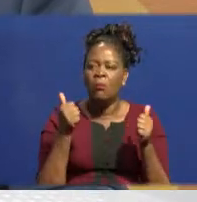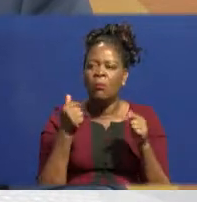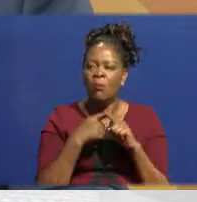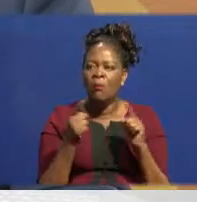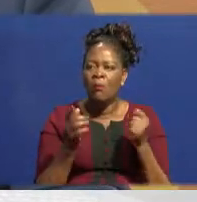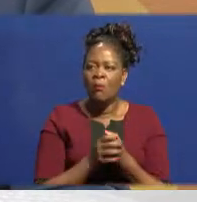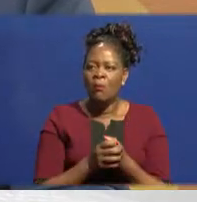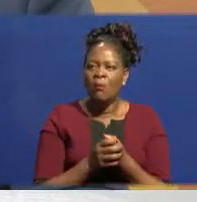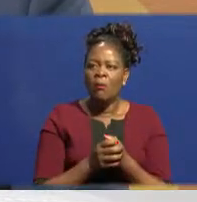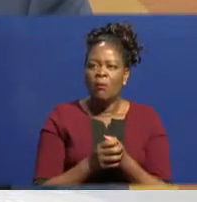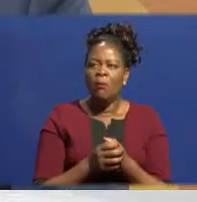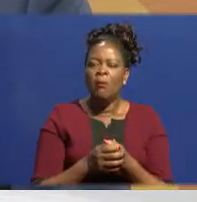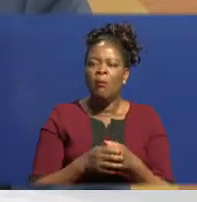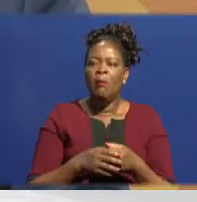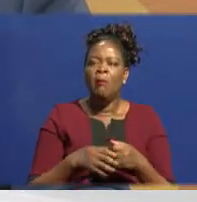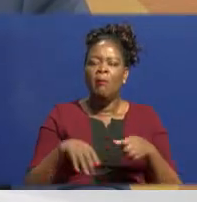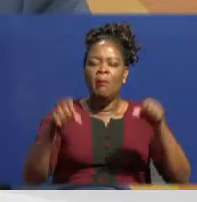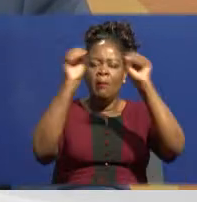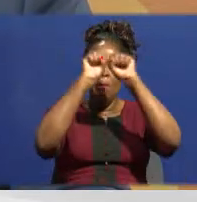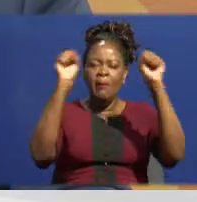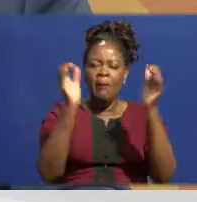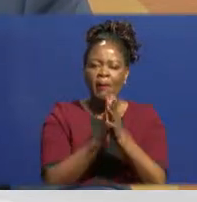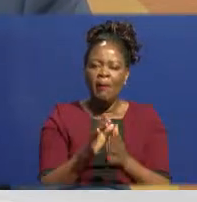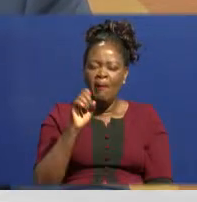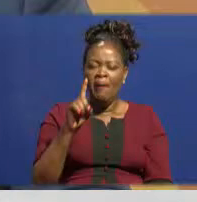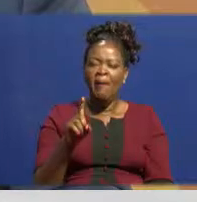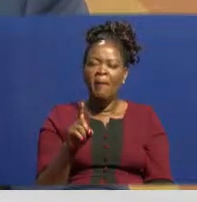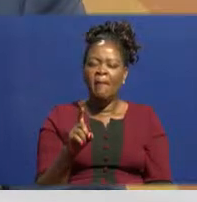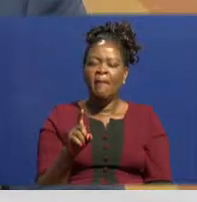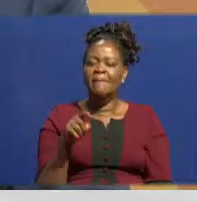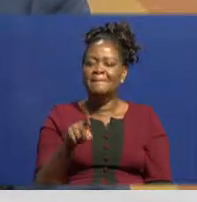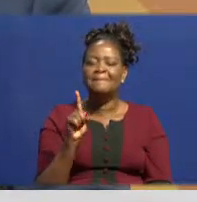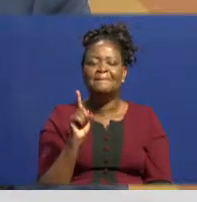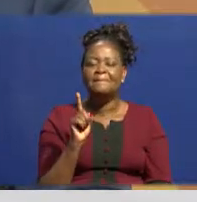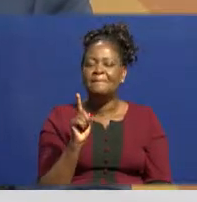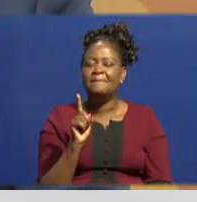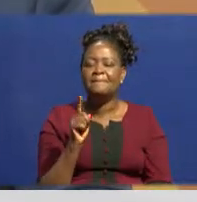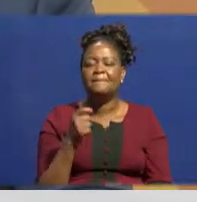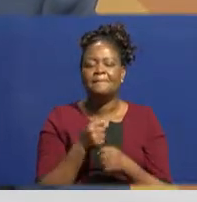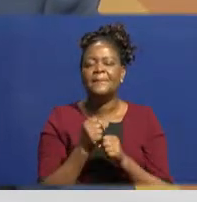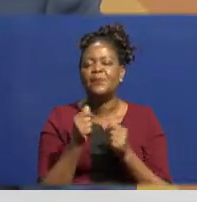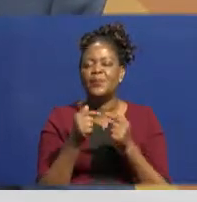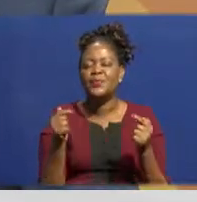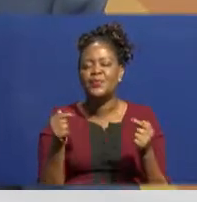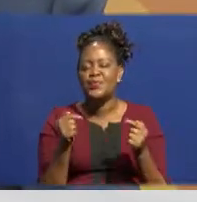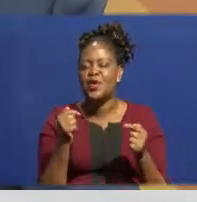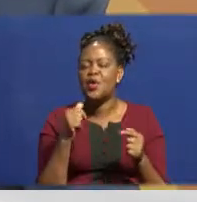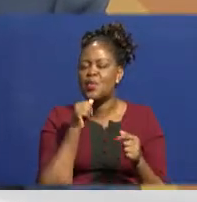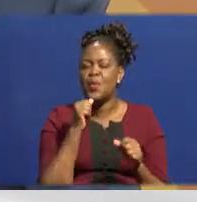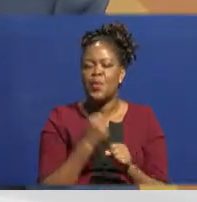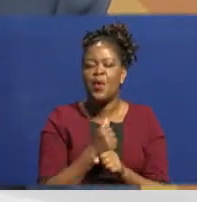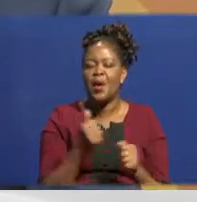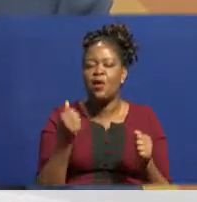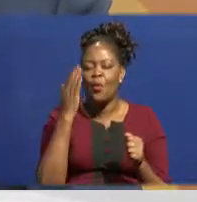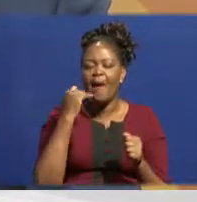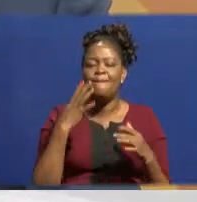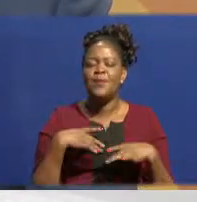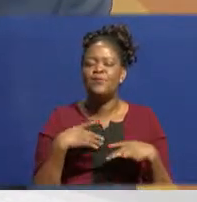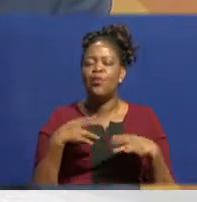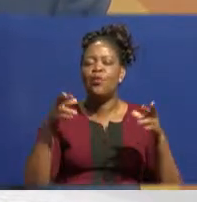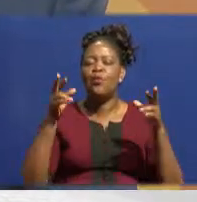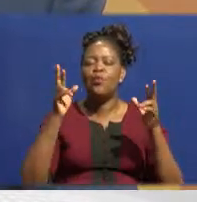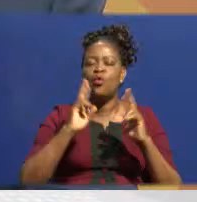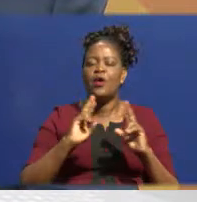but the president and the executive have incapacitated opposition by luring the people who were already